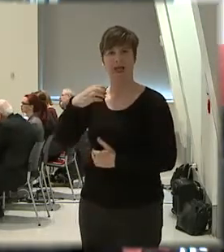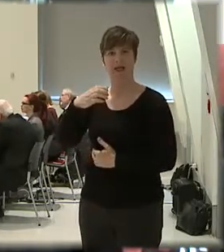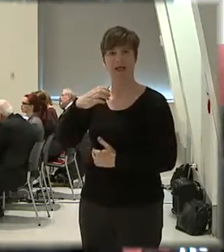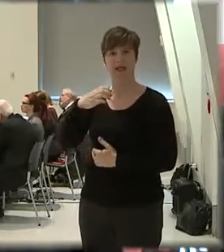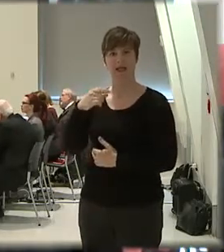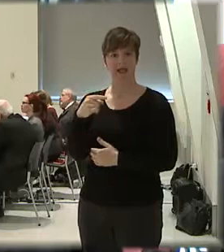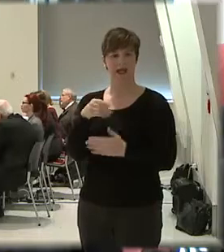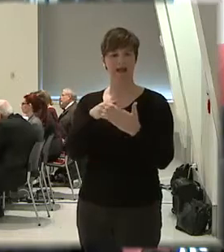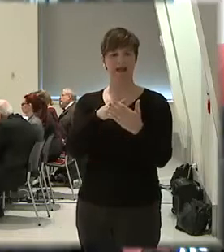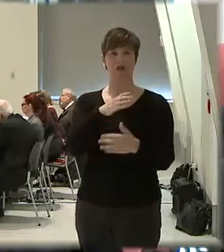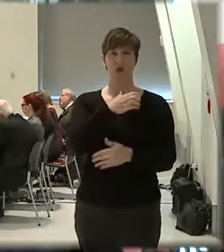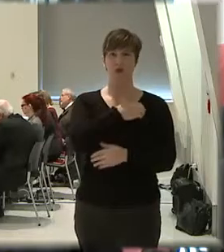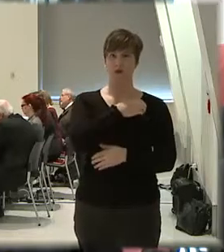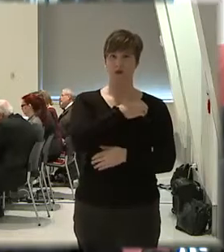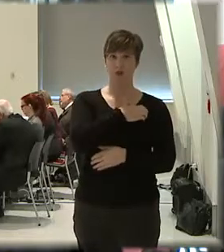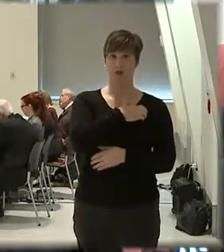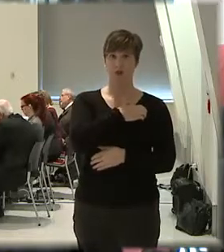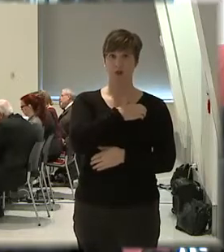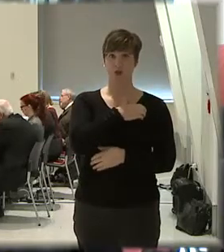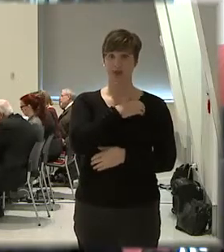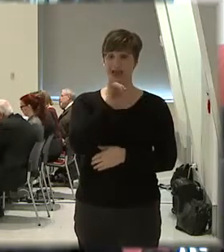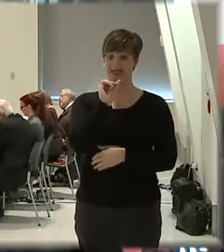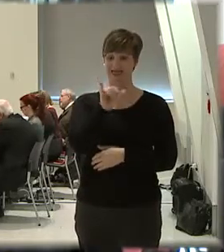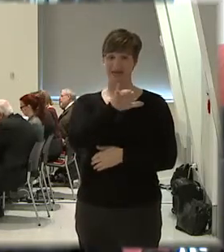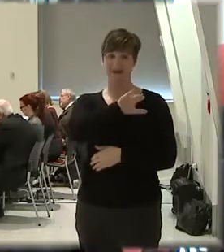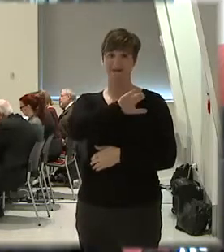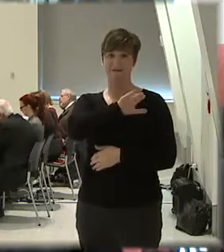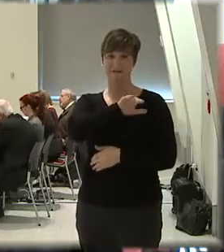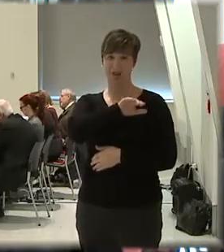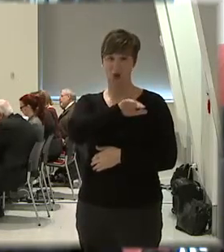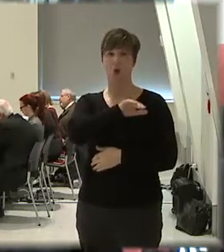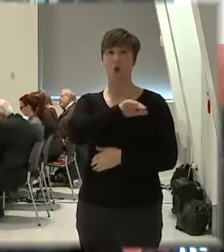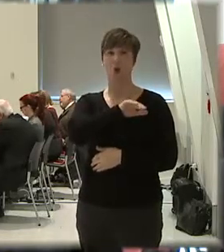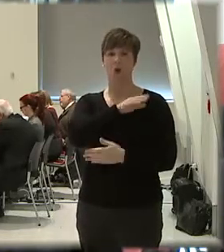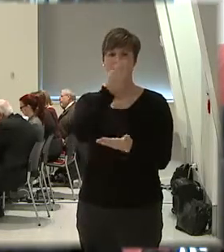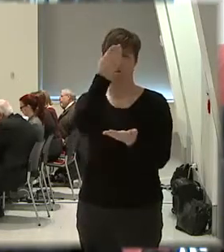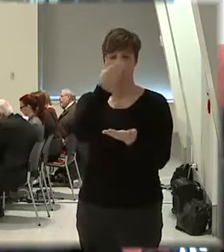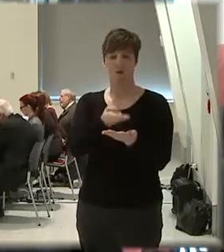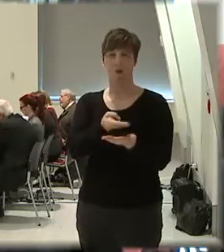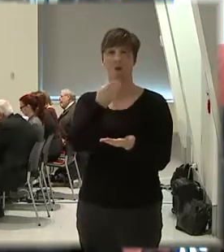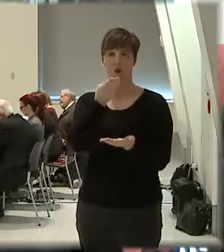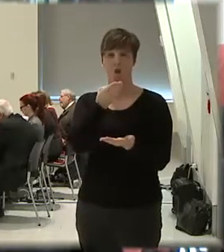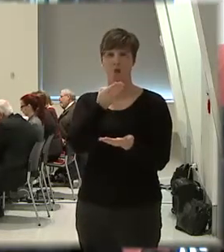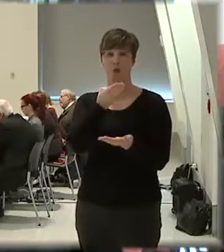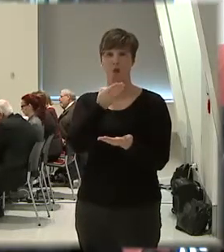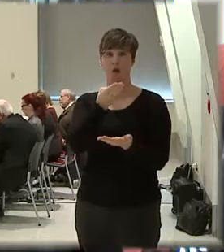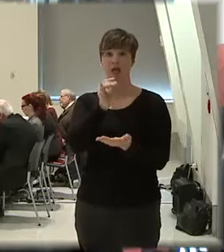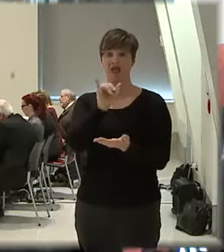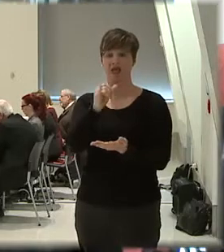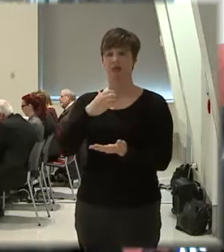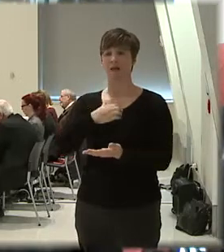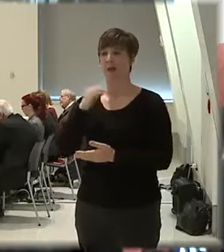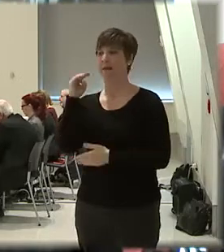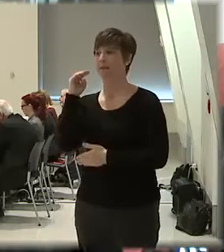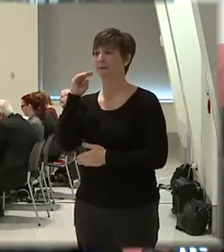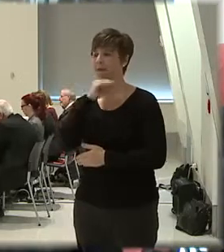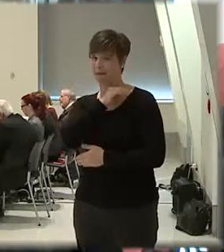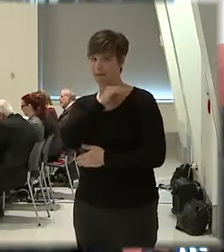an officer and that video conclusively proves that the complaint is